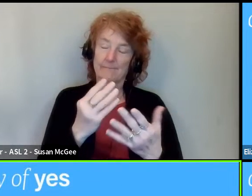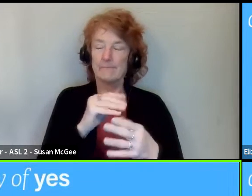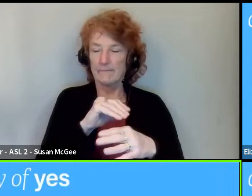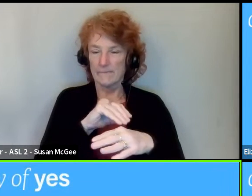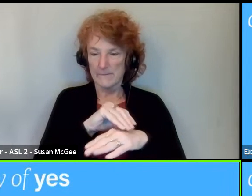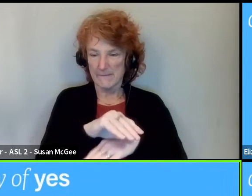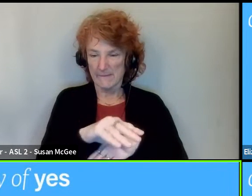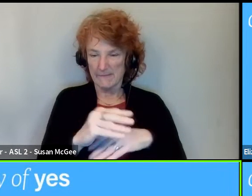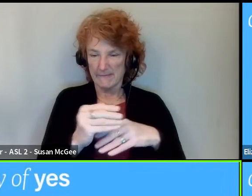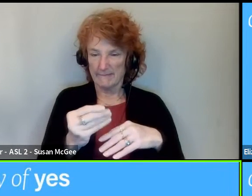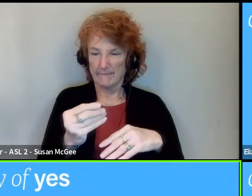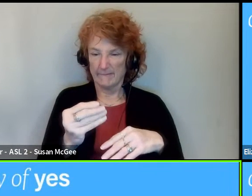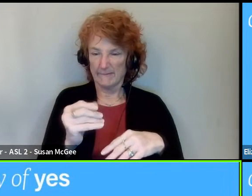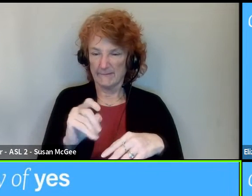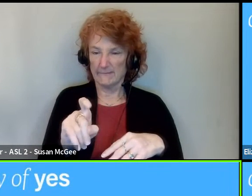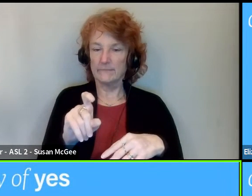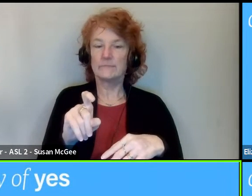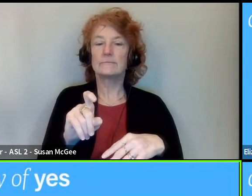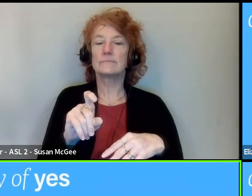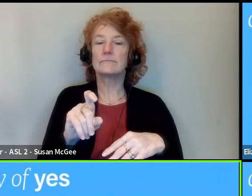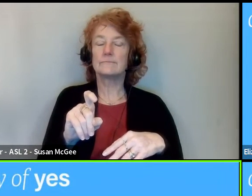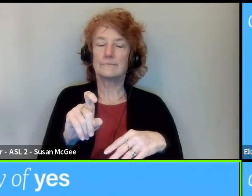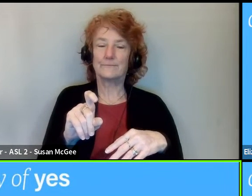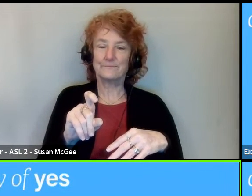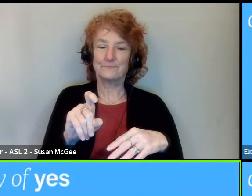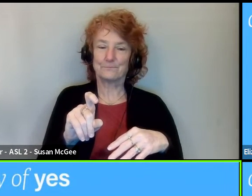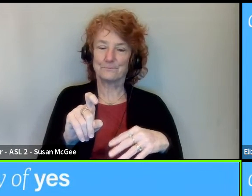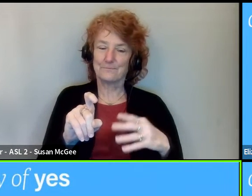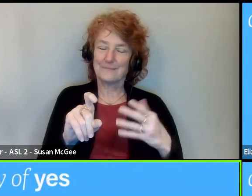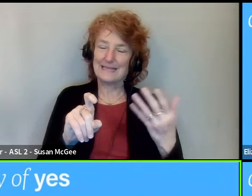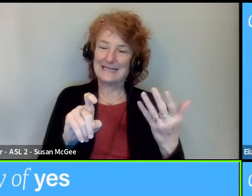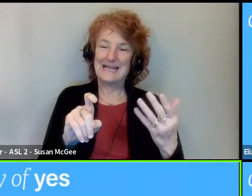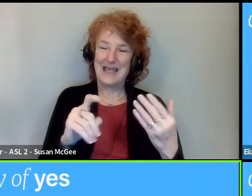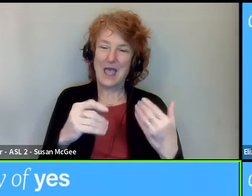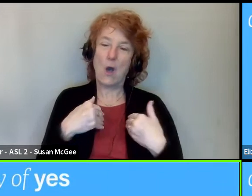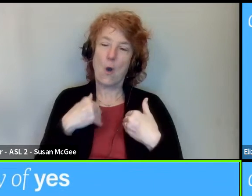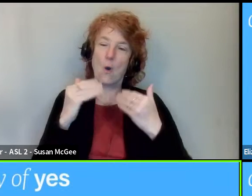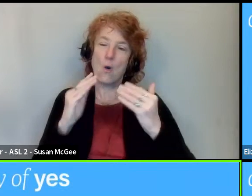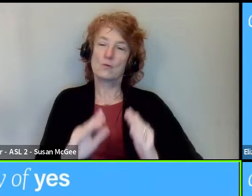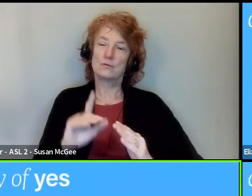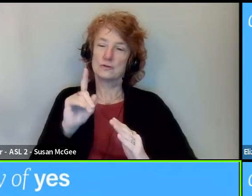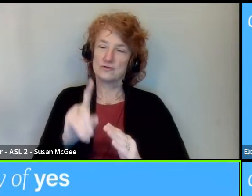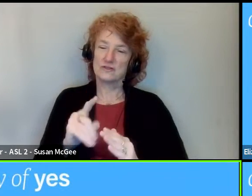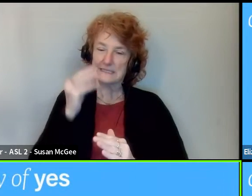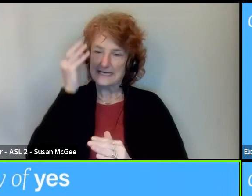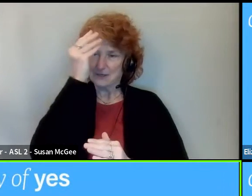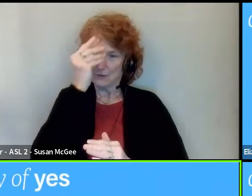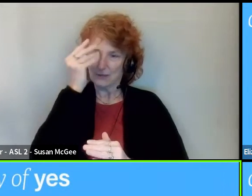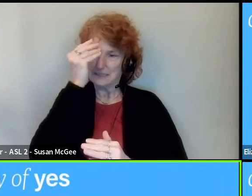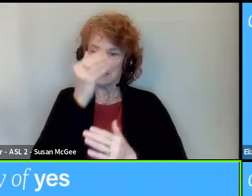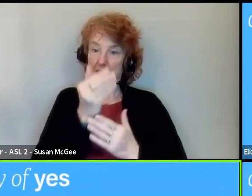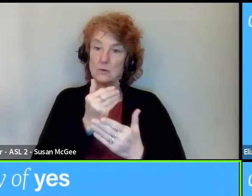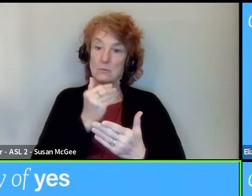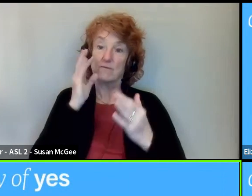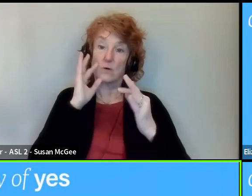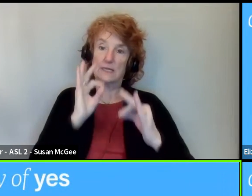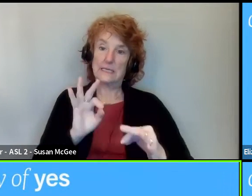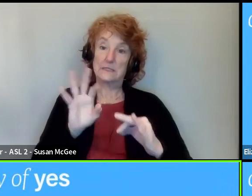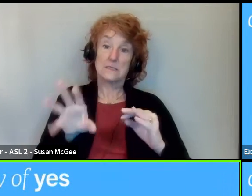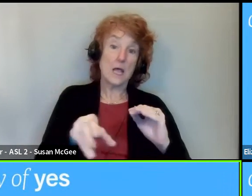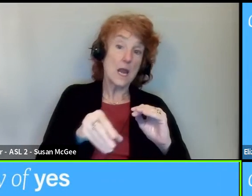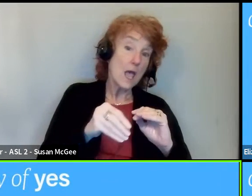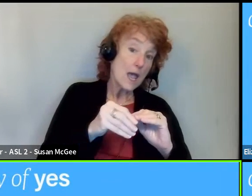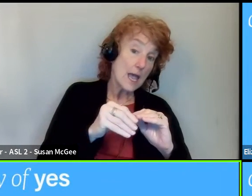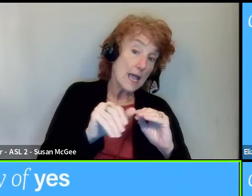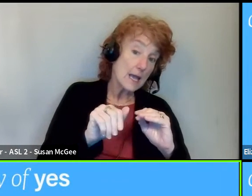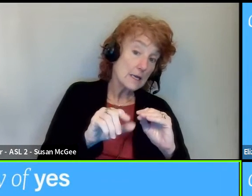to individual owners to consider when they make their decision whether or not to add an ADU. They'll have to consider, a variety of